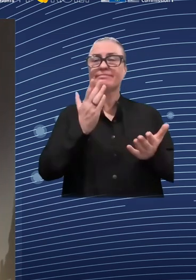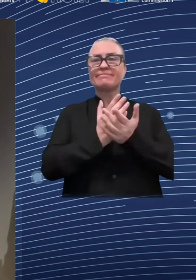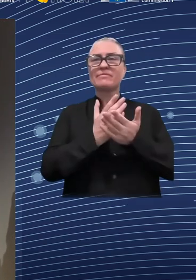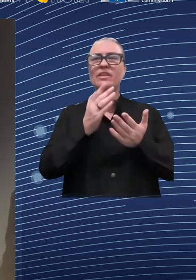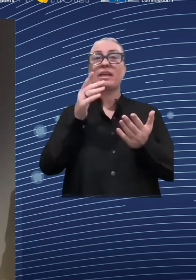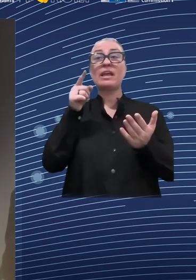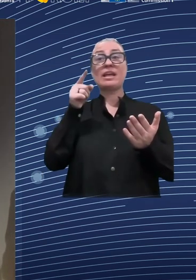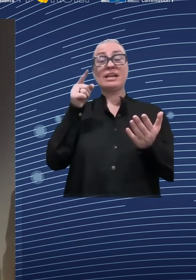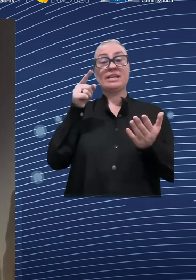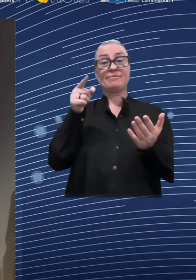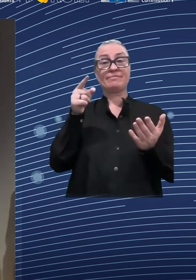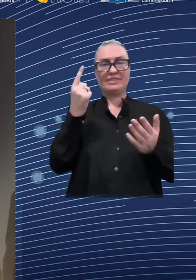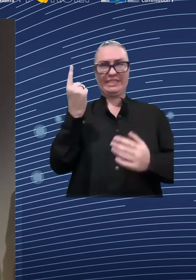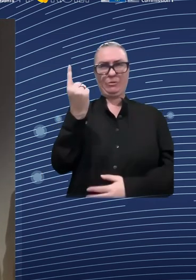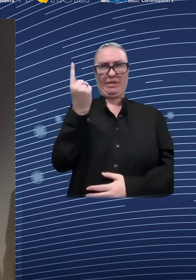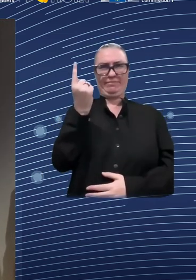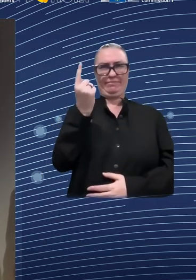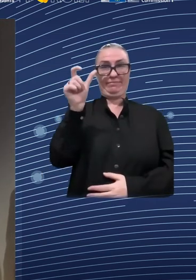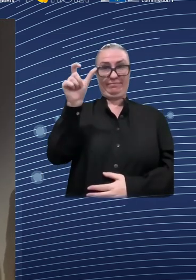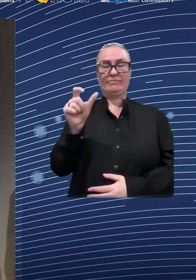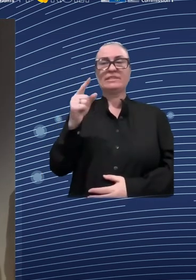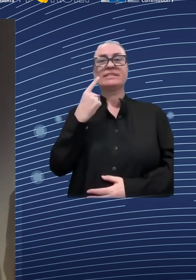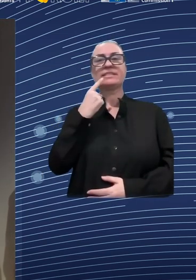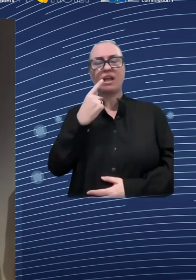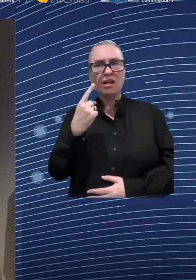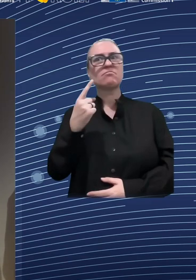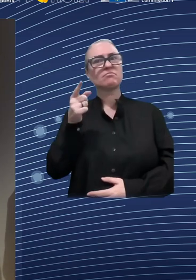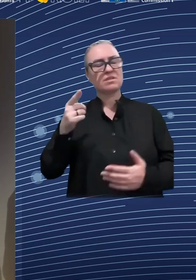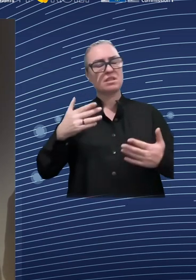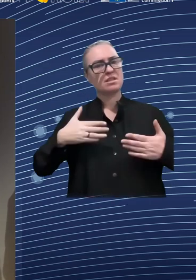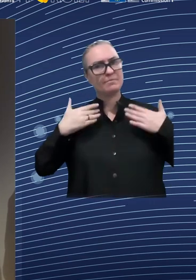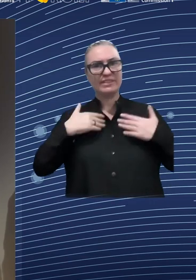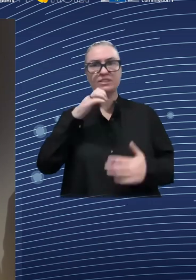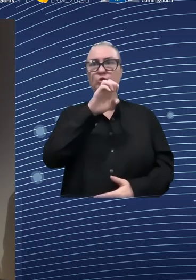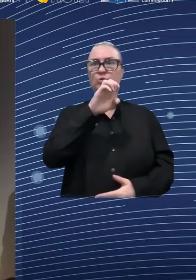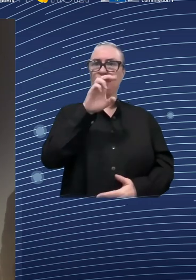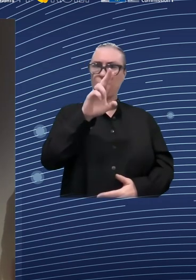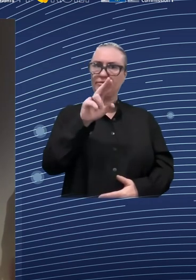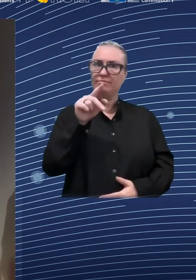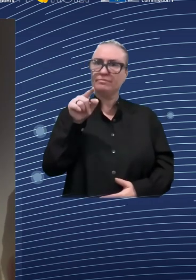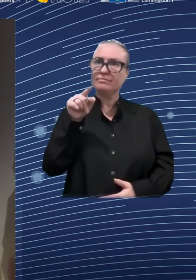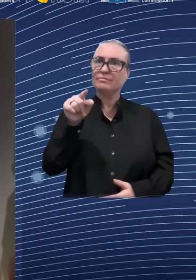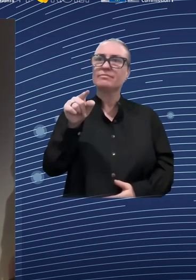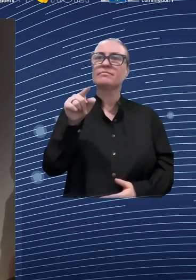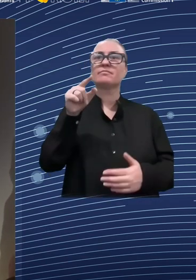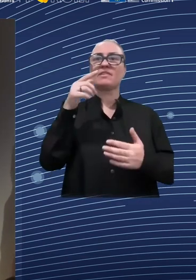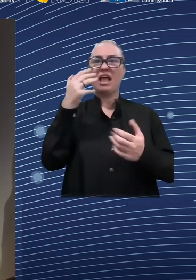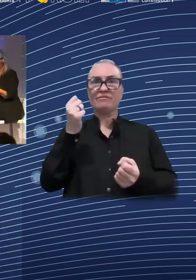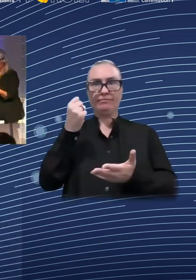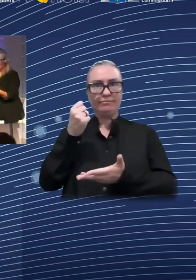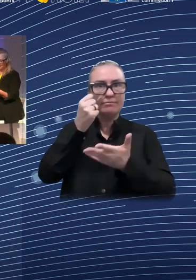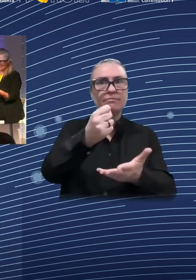happy that EU funds and tools have helped, and asking what can we do to help more, brackets aside from